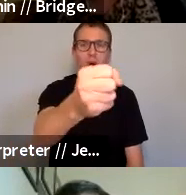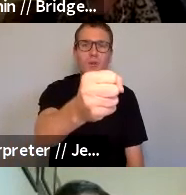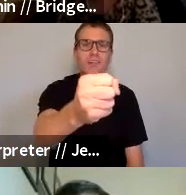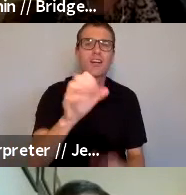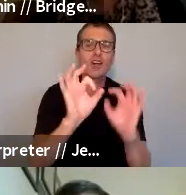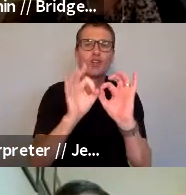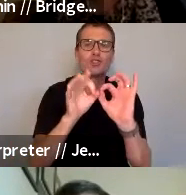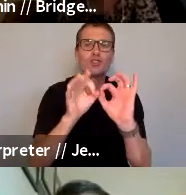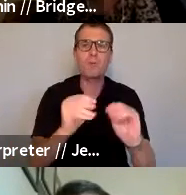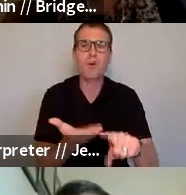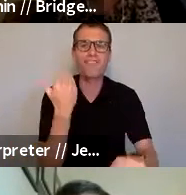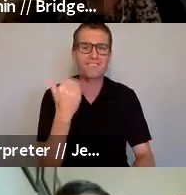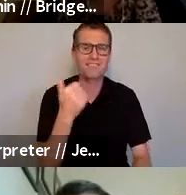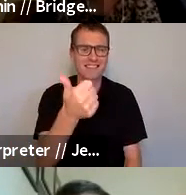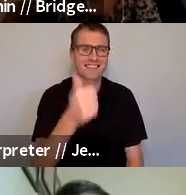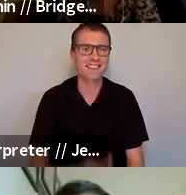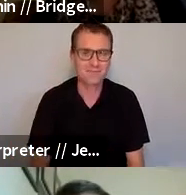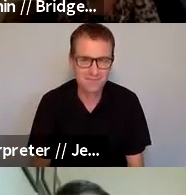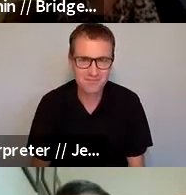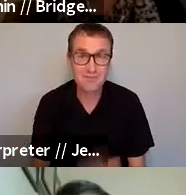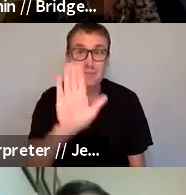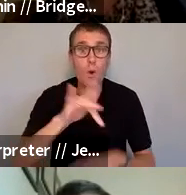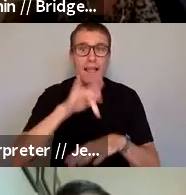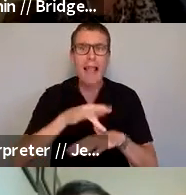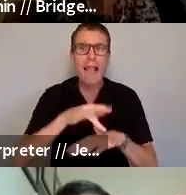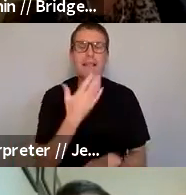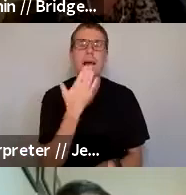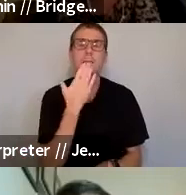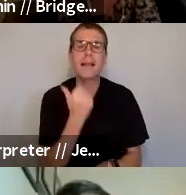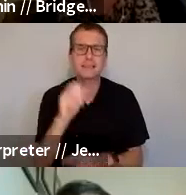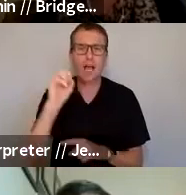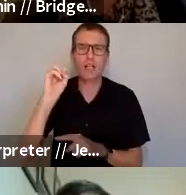Sorry, are we able to spotlight Catherine Greenwood just before we begin?